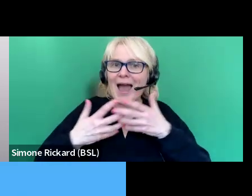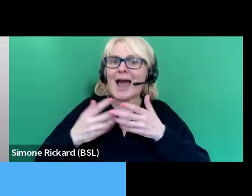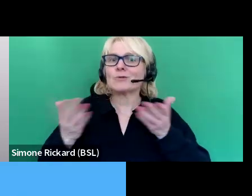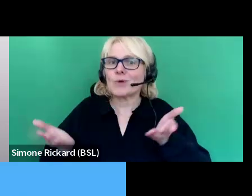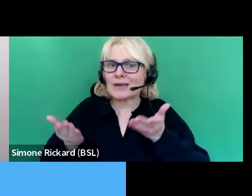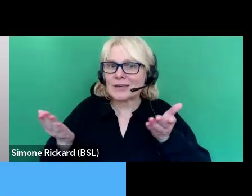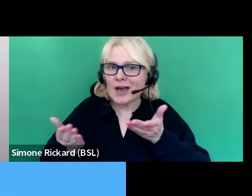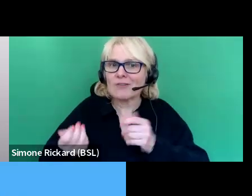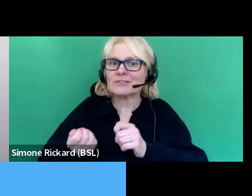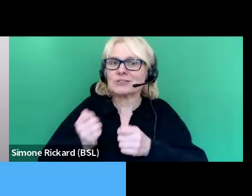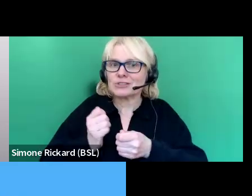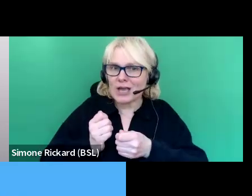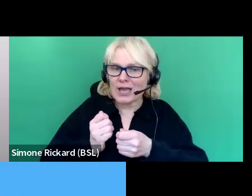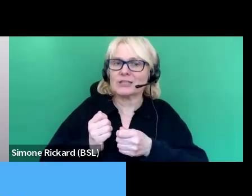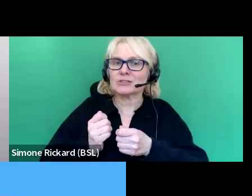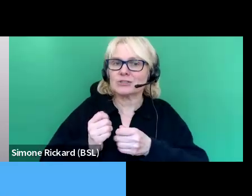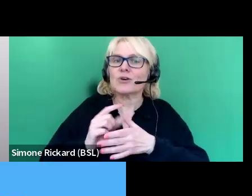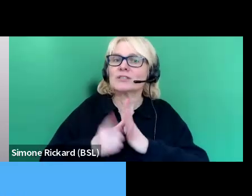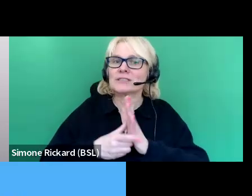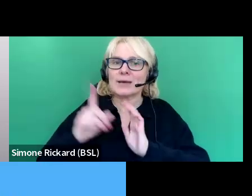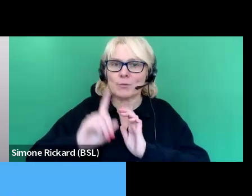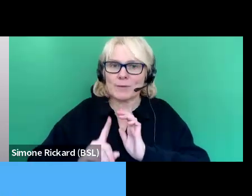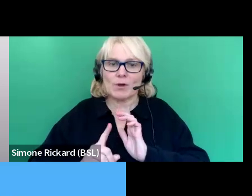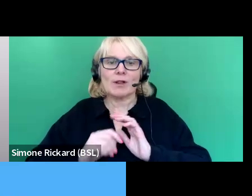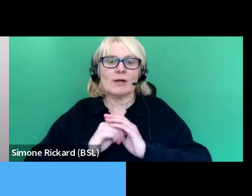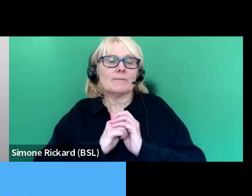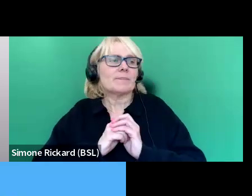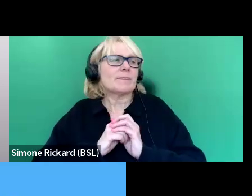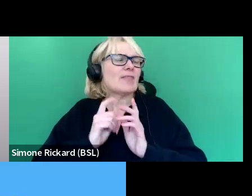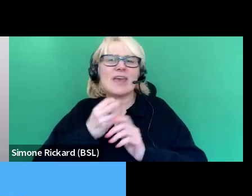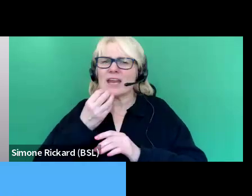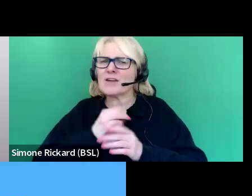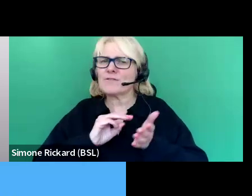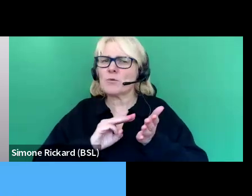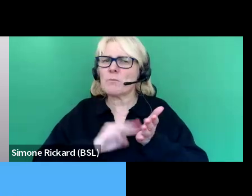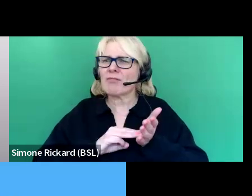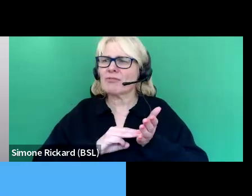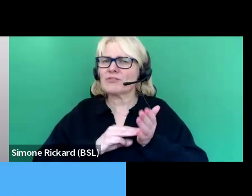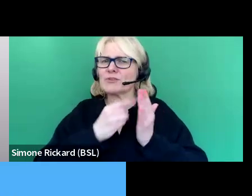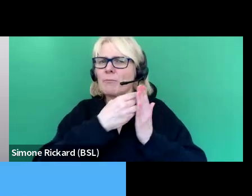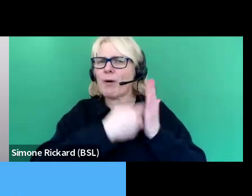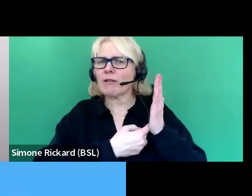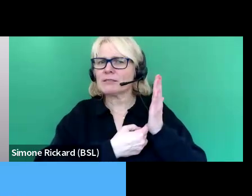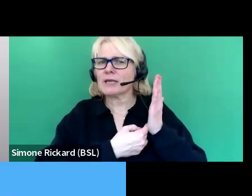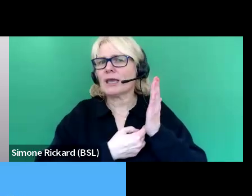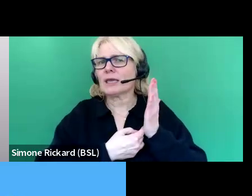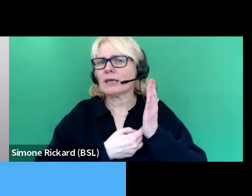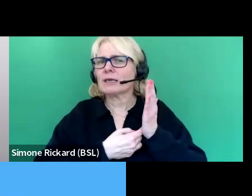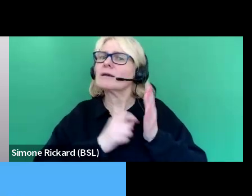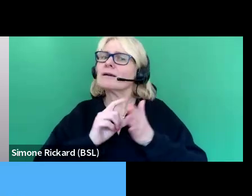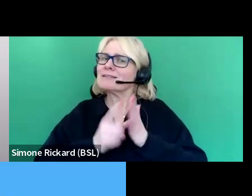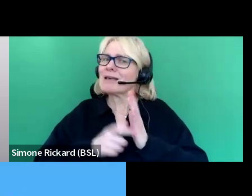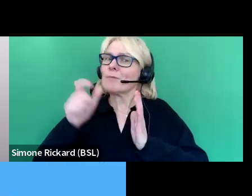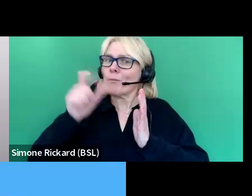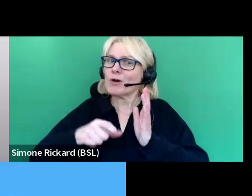disabled people. So that's in a couple of weeks, and then in a couple of months we'll have one on getting into policy as a disabled person, and how to sort of,